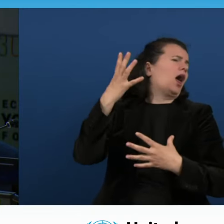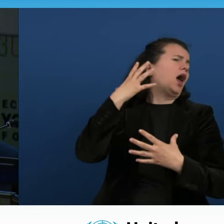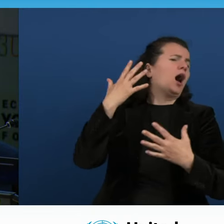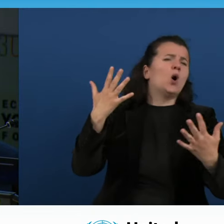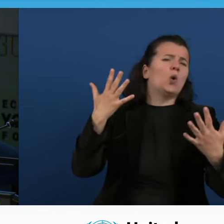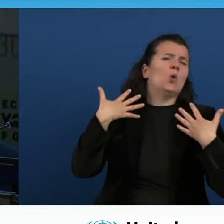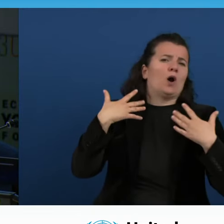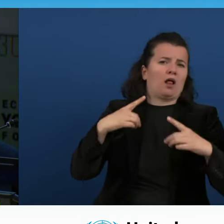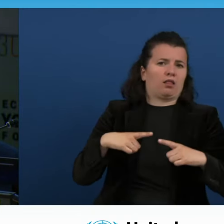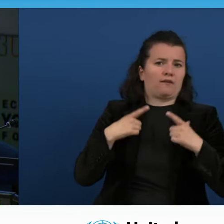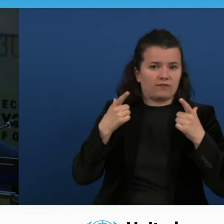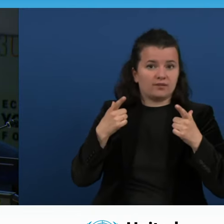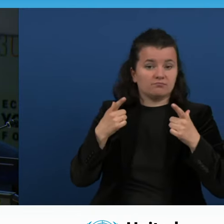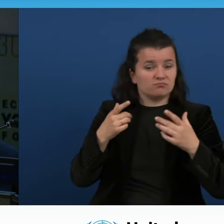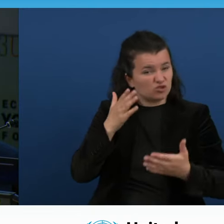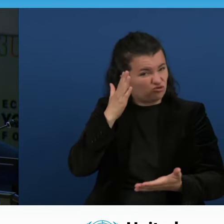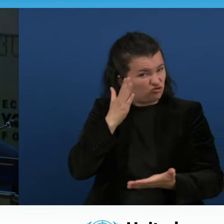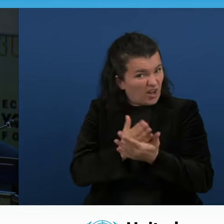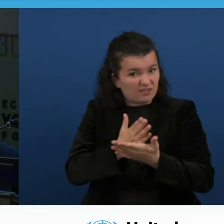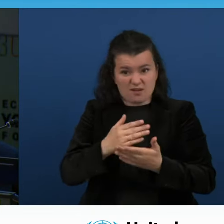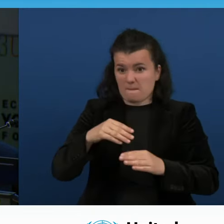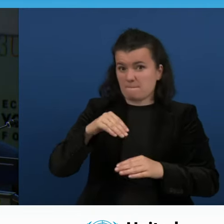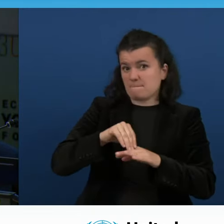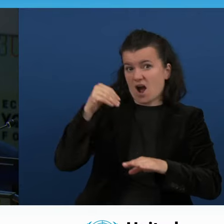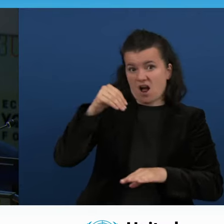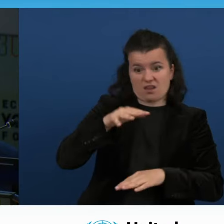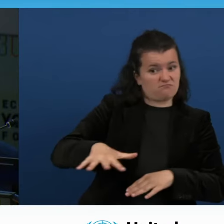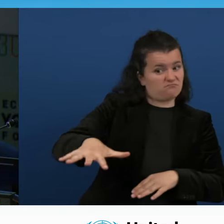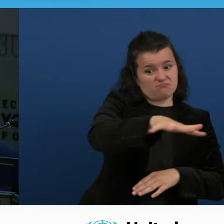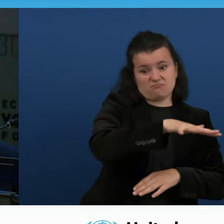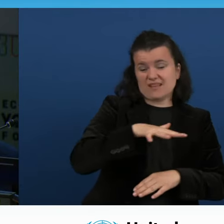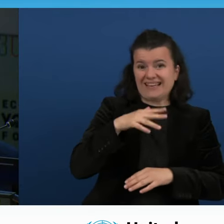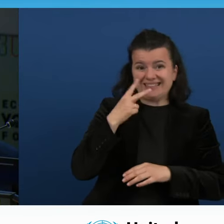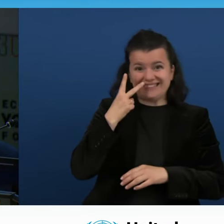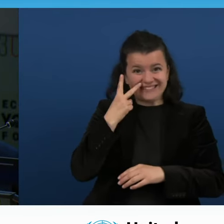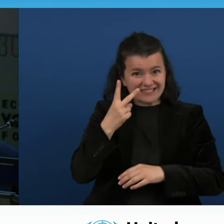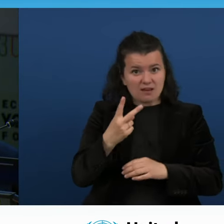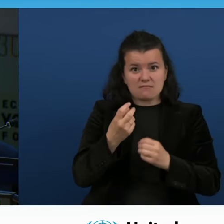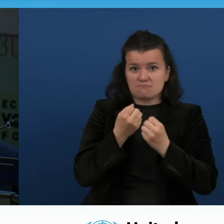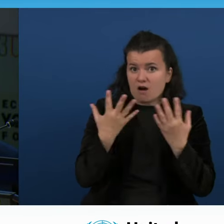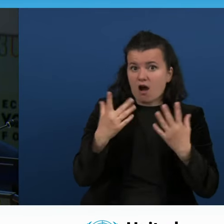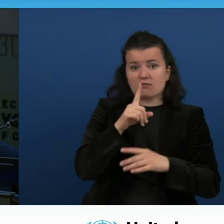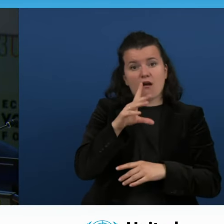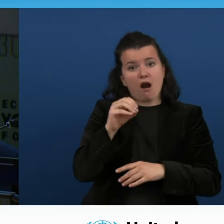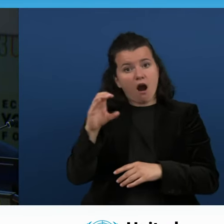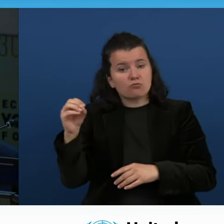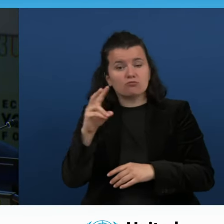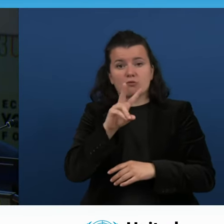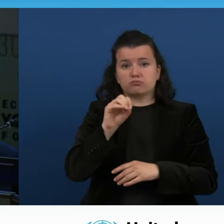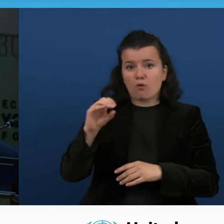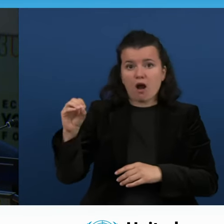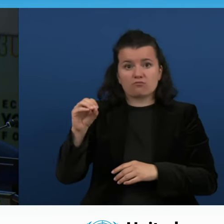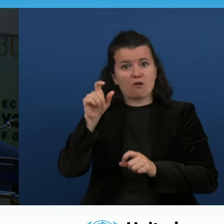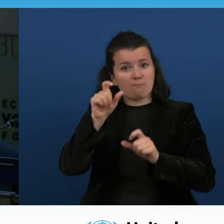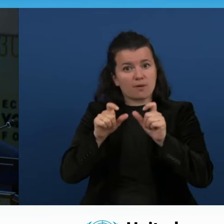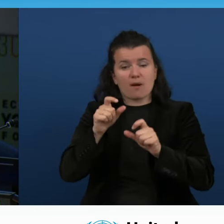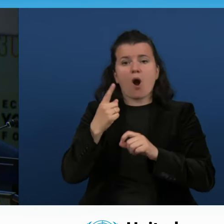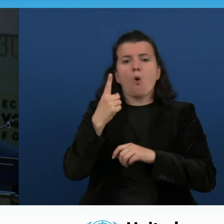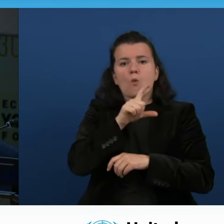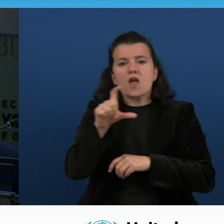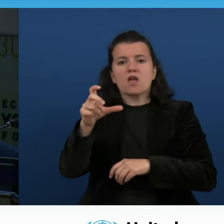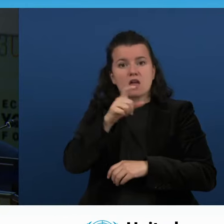proactive action, as I was saying, could involve measures such as investment in resilient